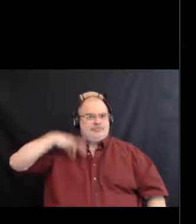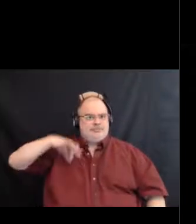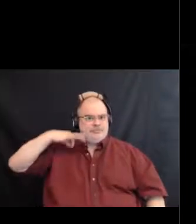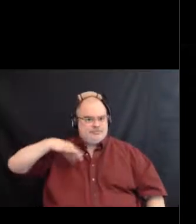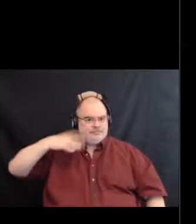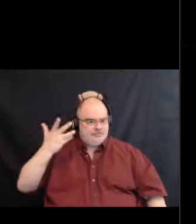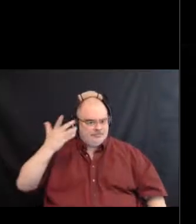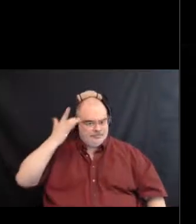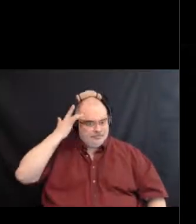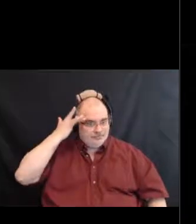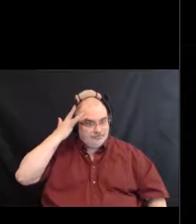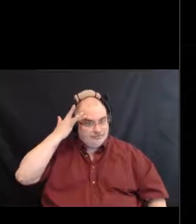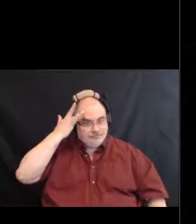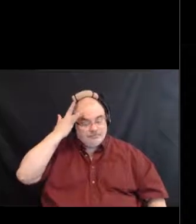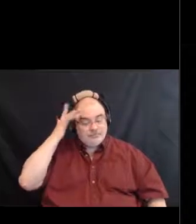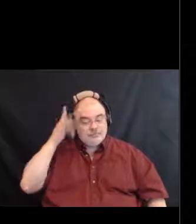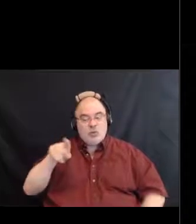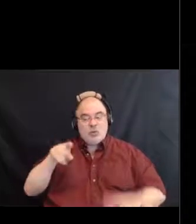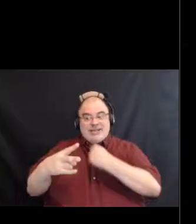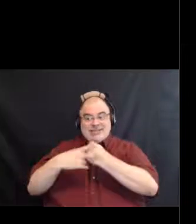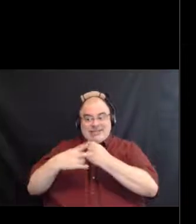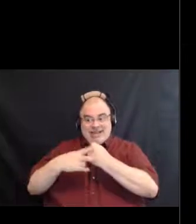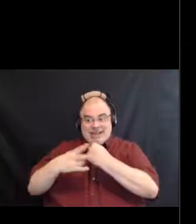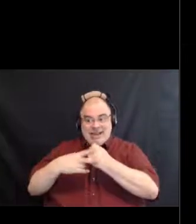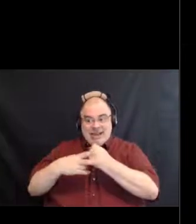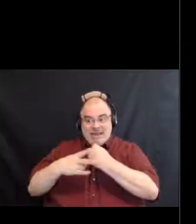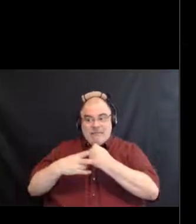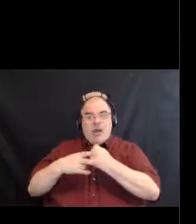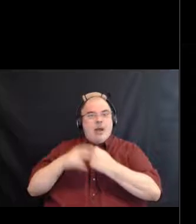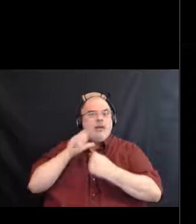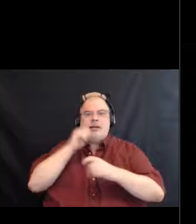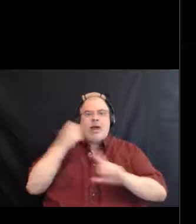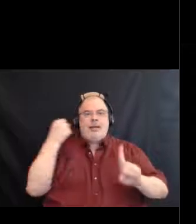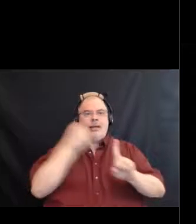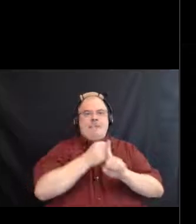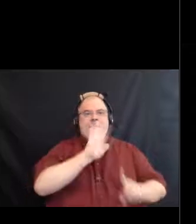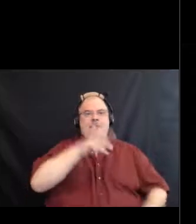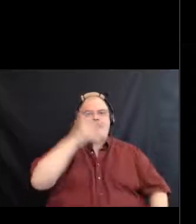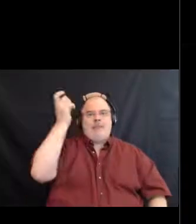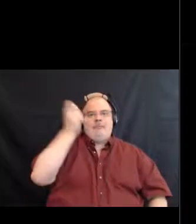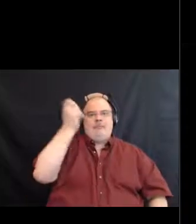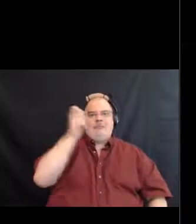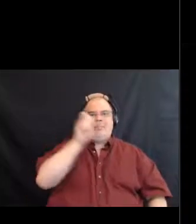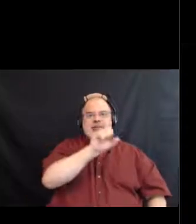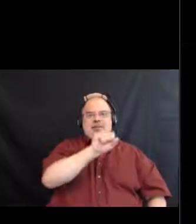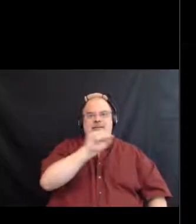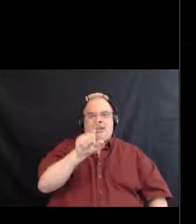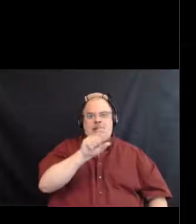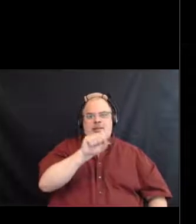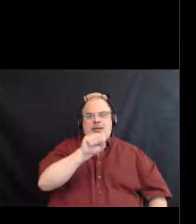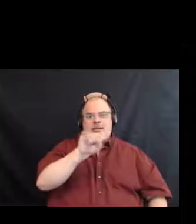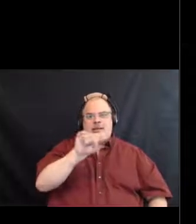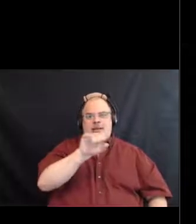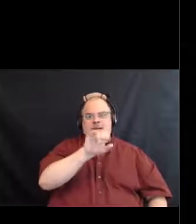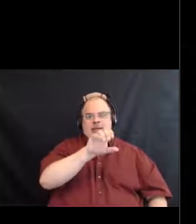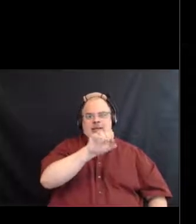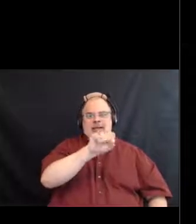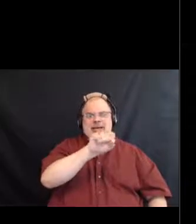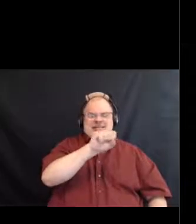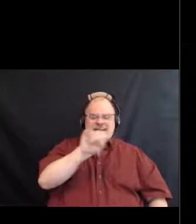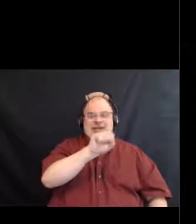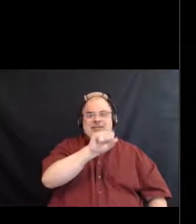to save without impacting federal means-tested benefit programs. And we're going to look at the two